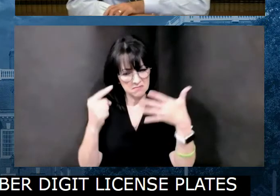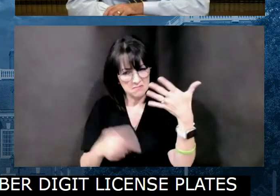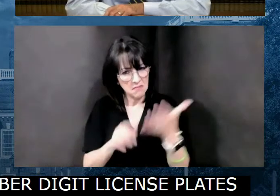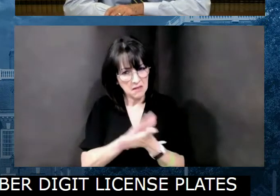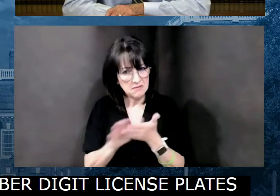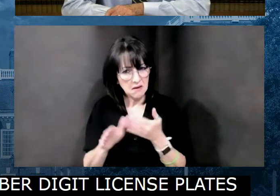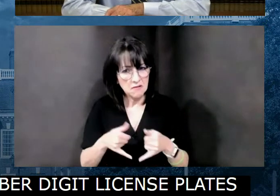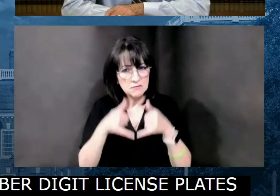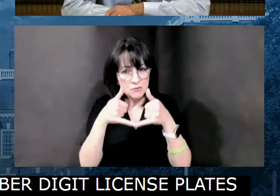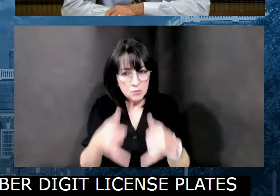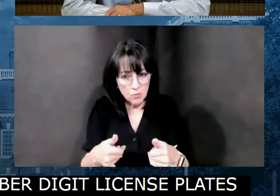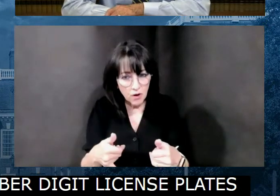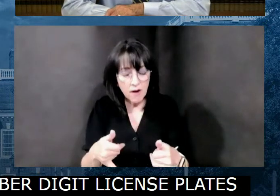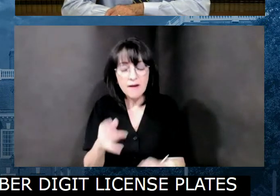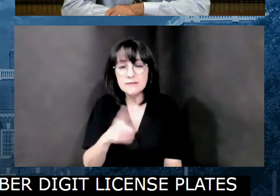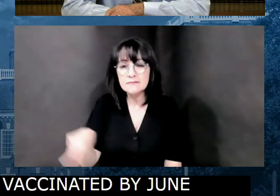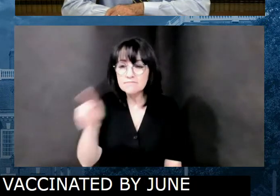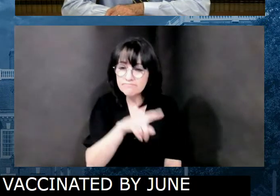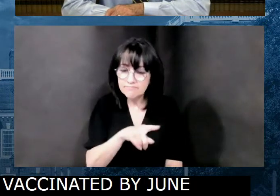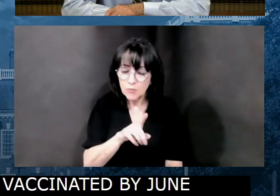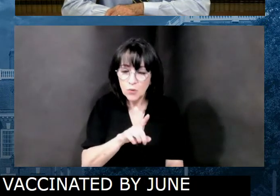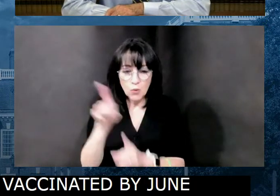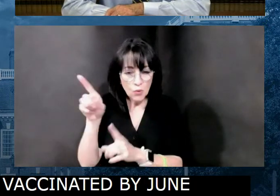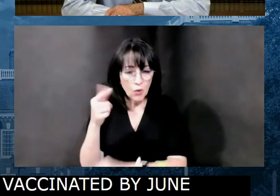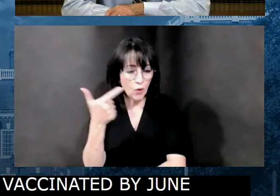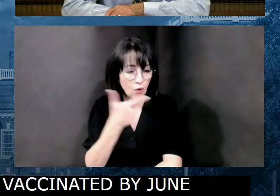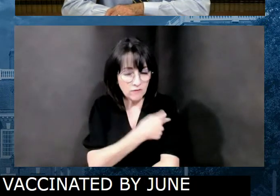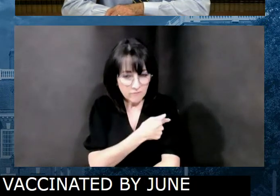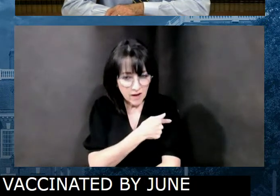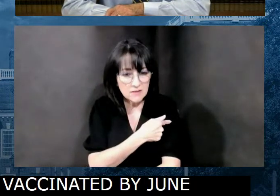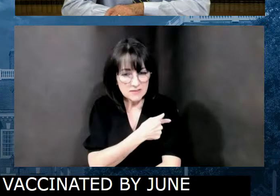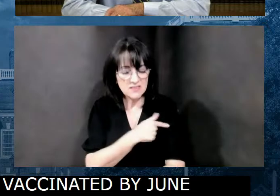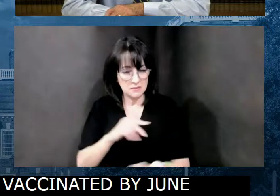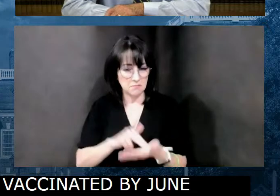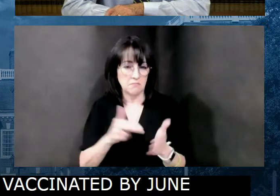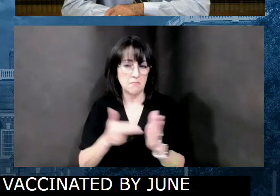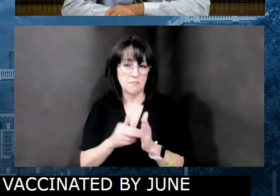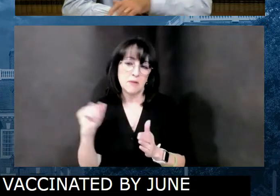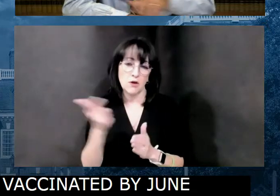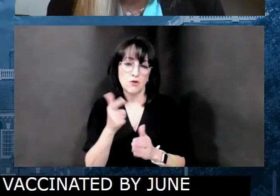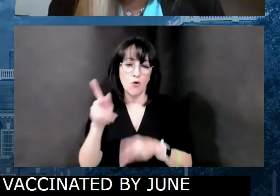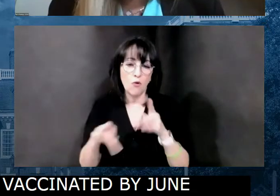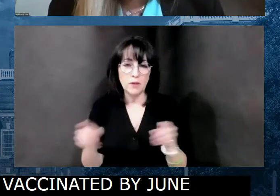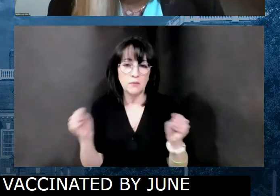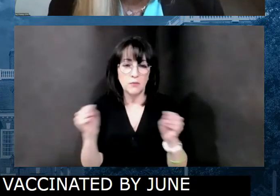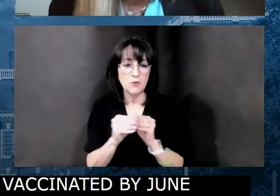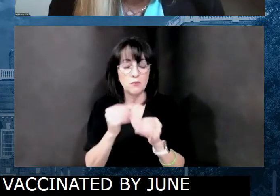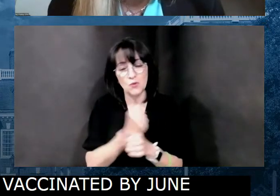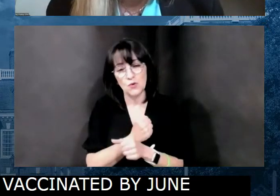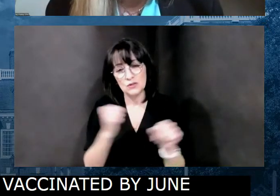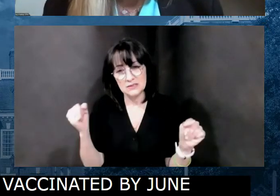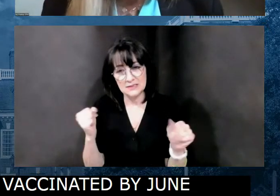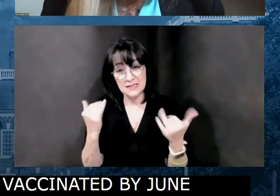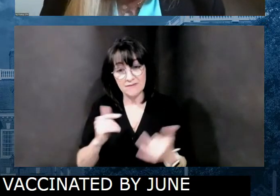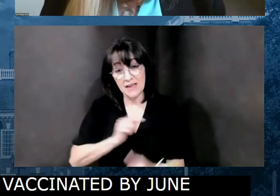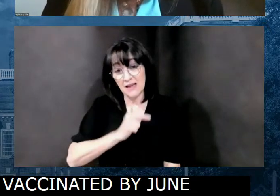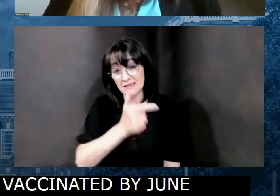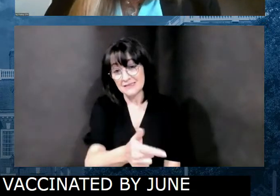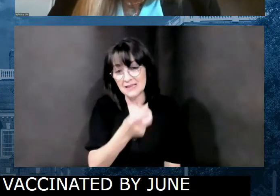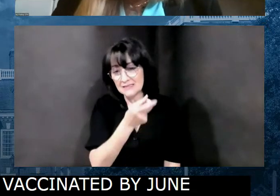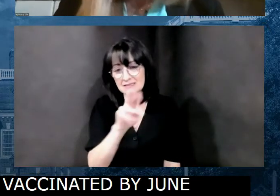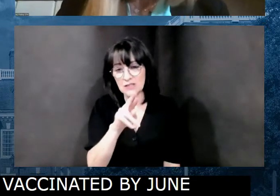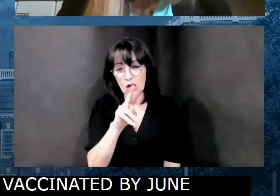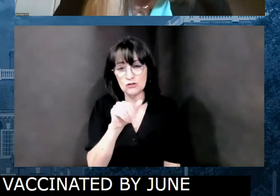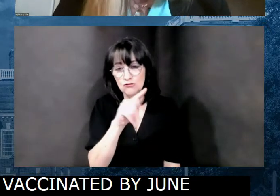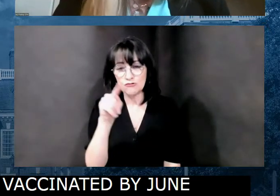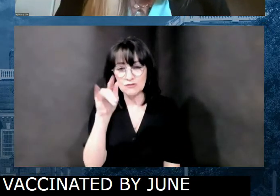vaccinated. Everybody wins when everybody's vaccinated. Dr. Rattay? Thank you so much, Governor.